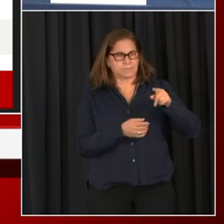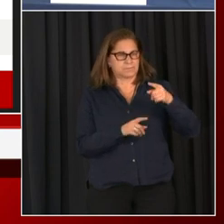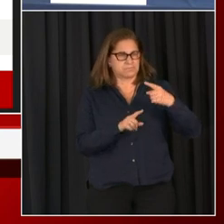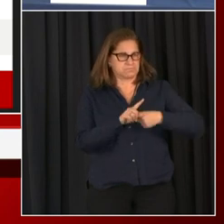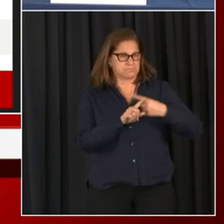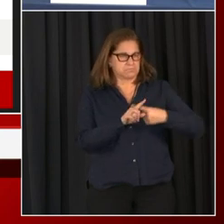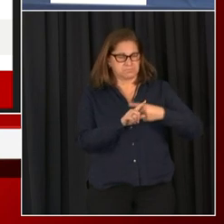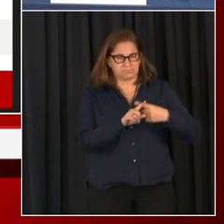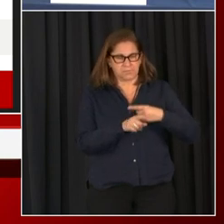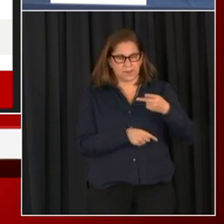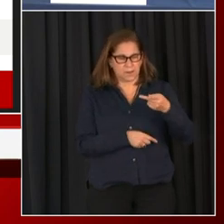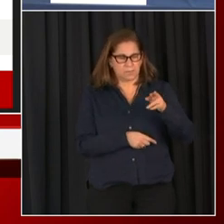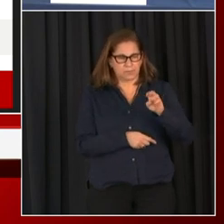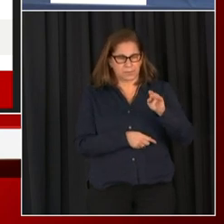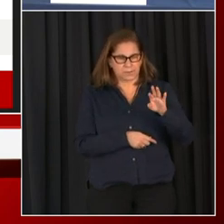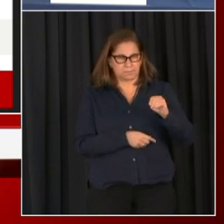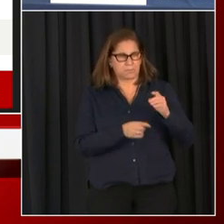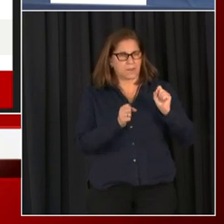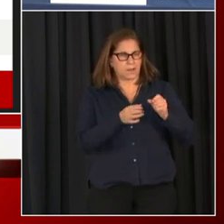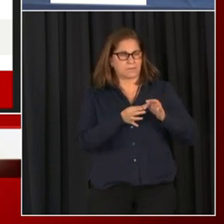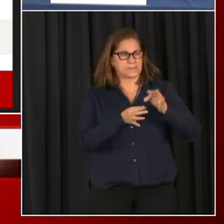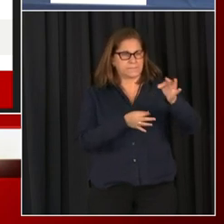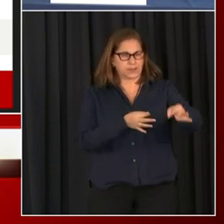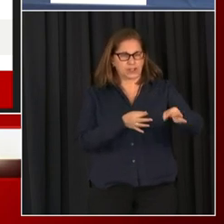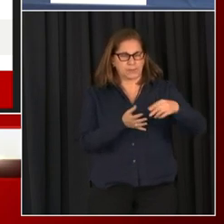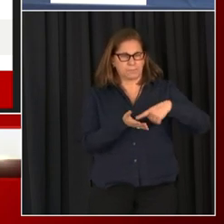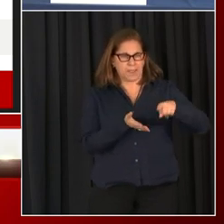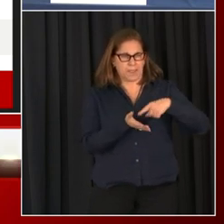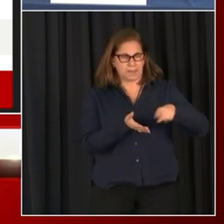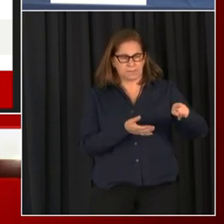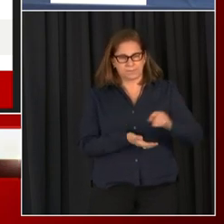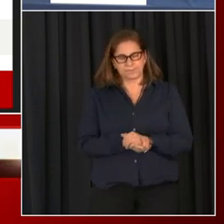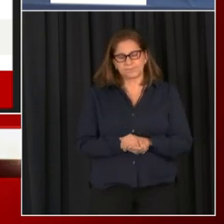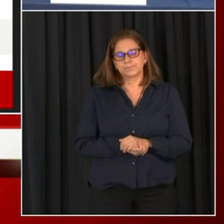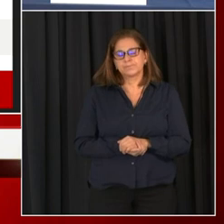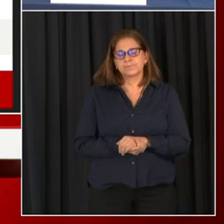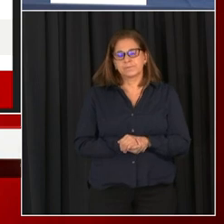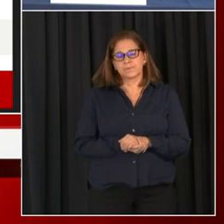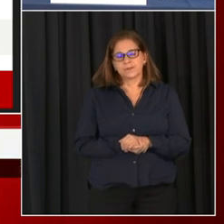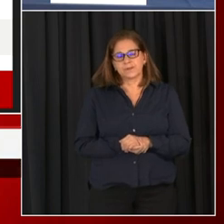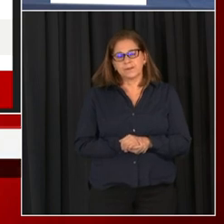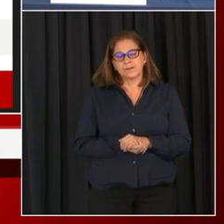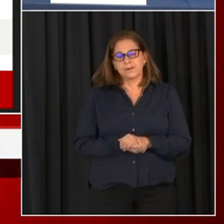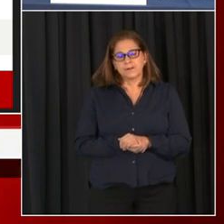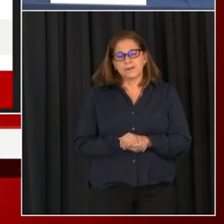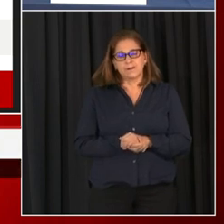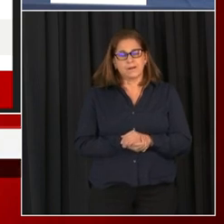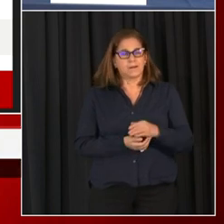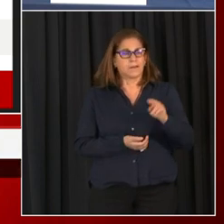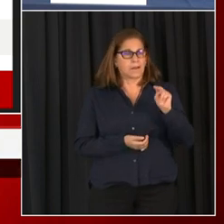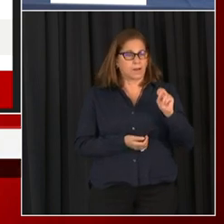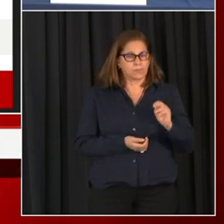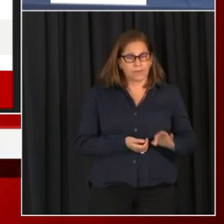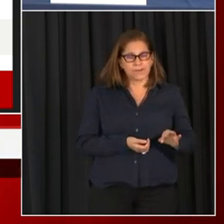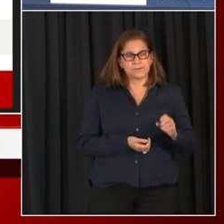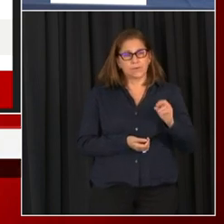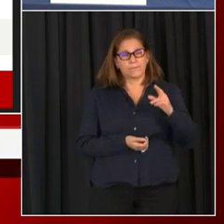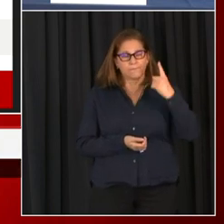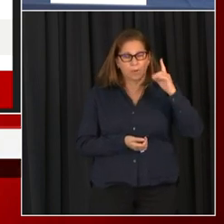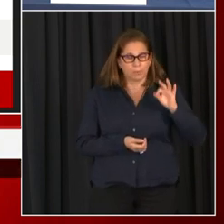premiums. And businesses, that includes nonprofits and for-profits covered through us, will